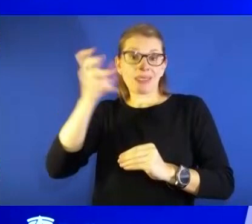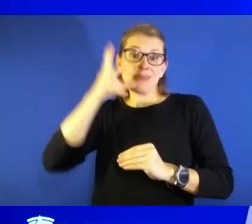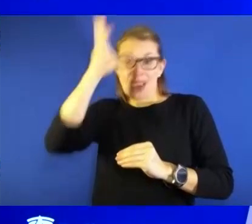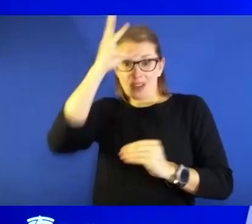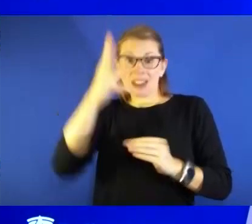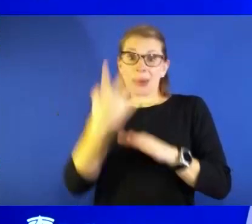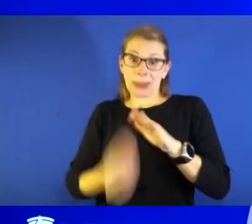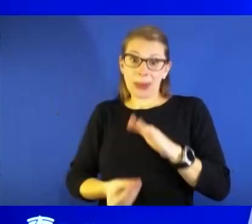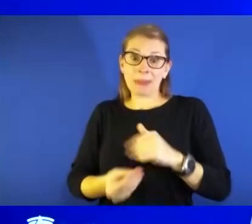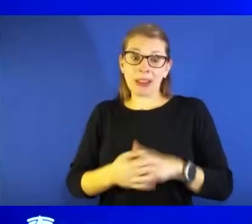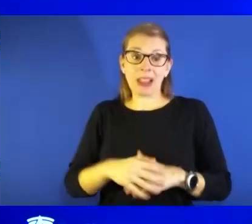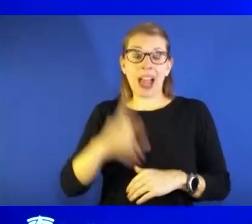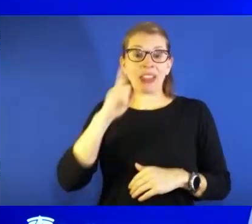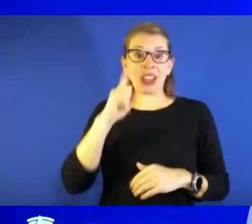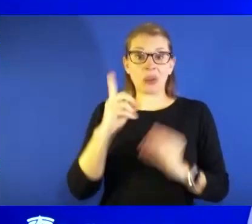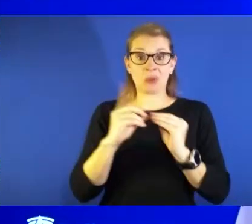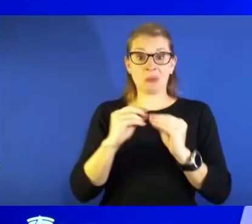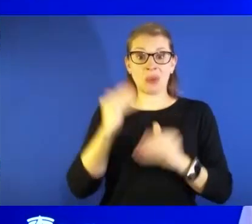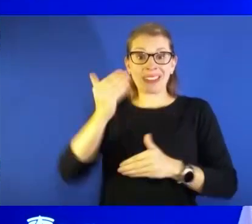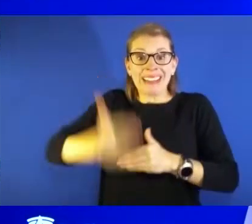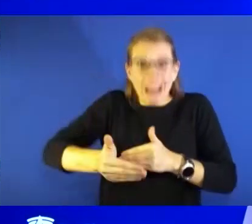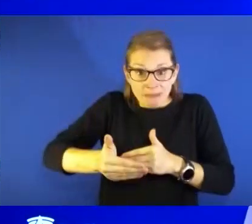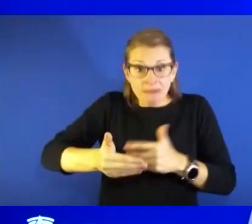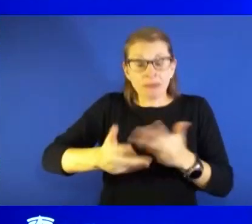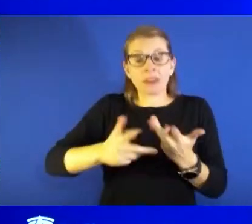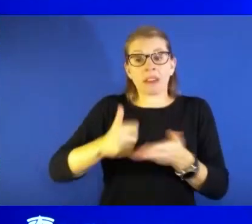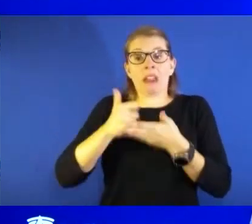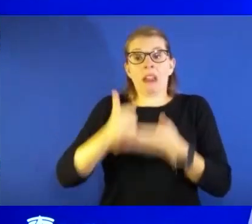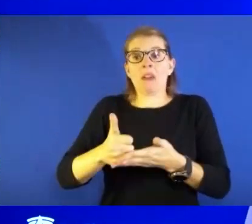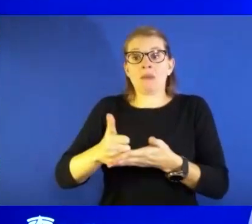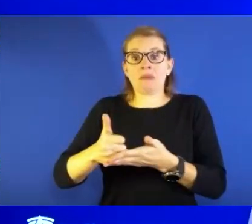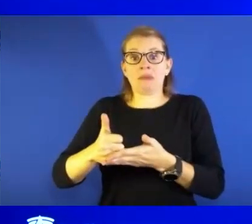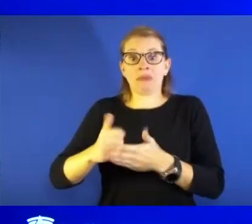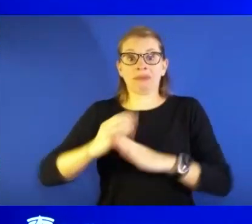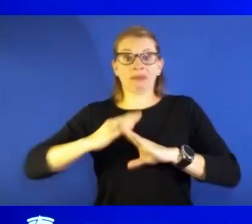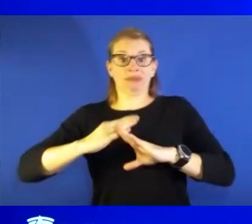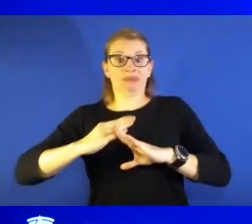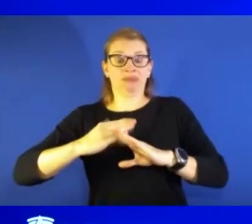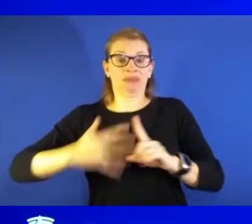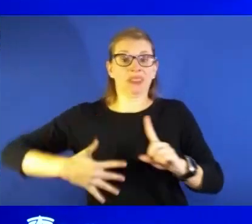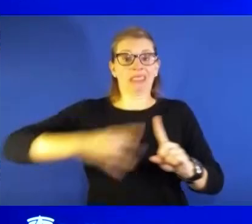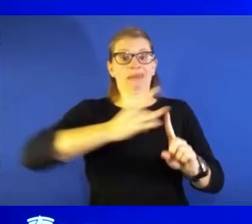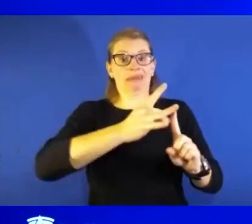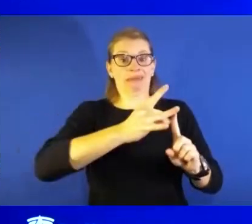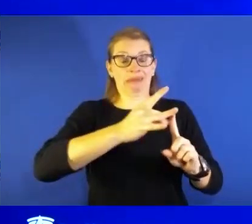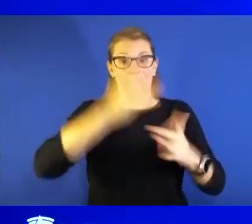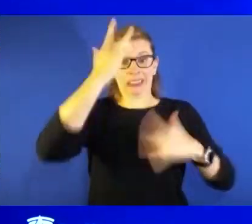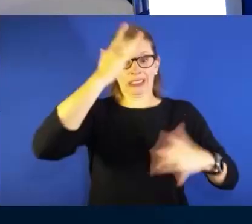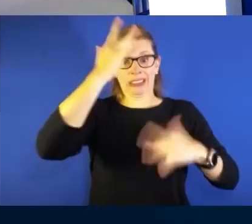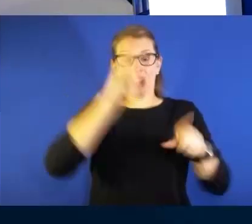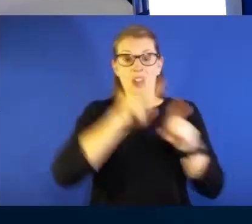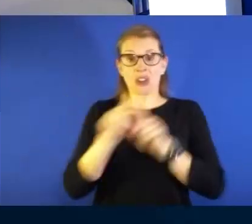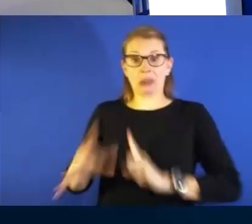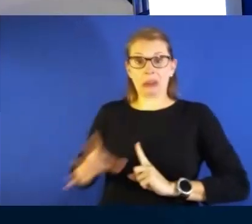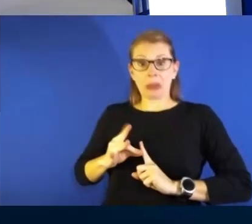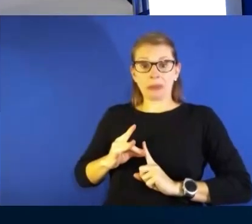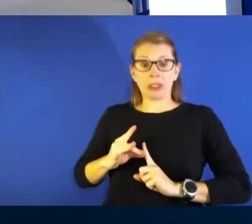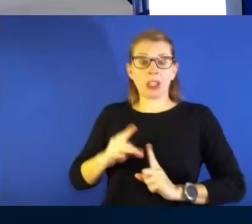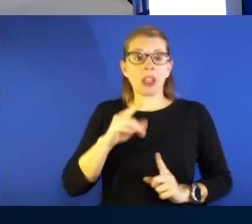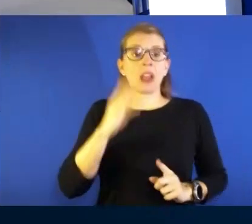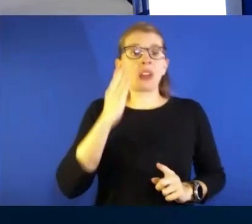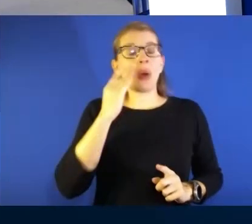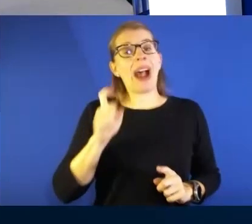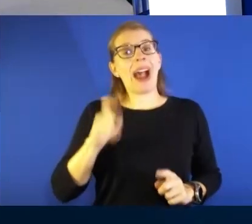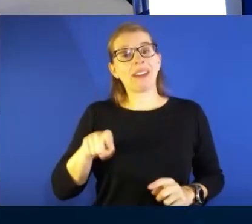more step to help protect against transmitting the disease to others and getting it individually as well. I know. I have to ask these questions. I have a 5 and